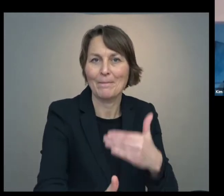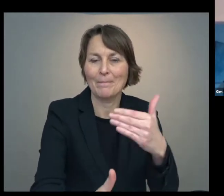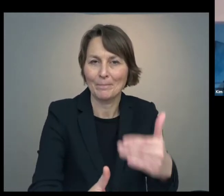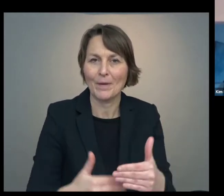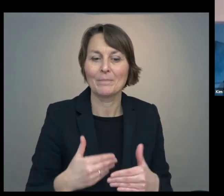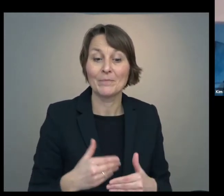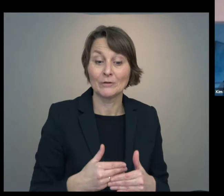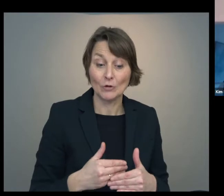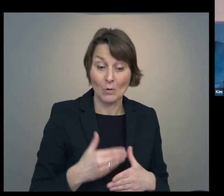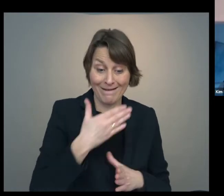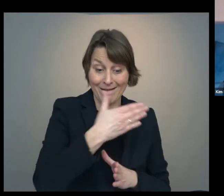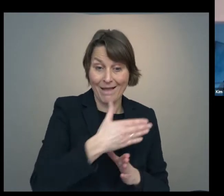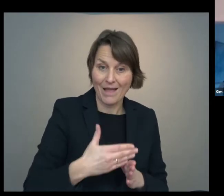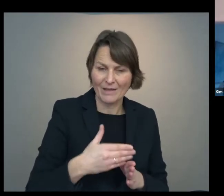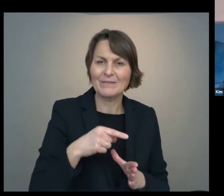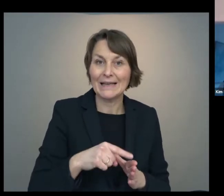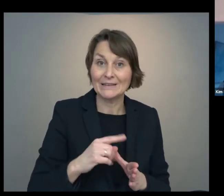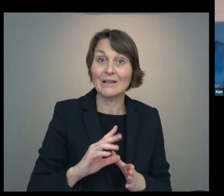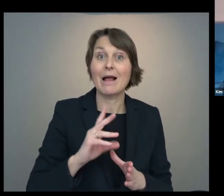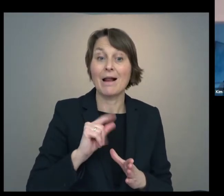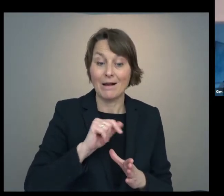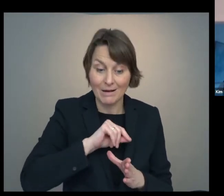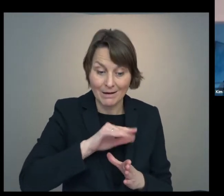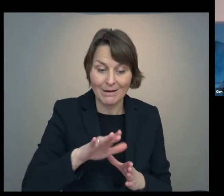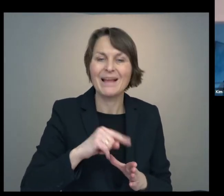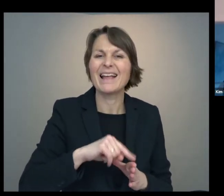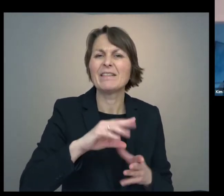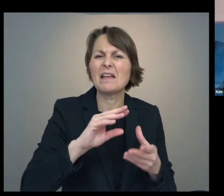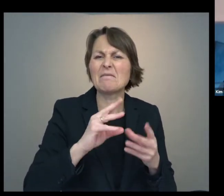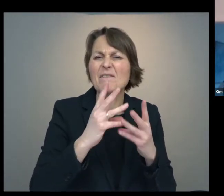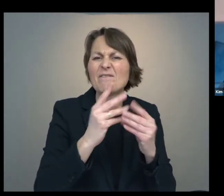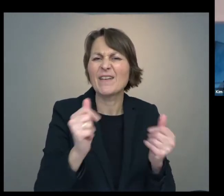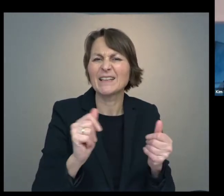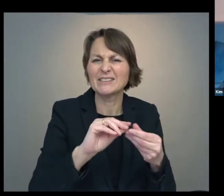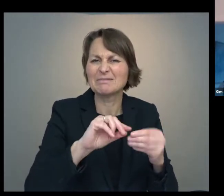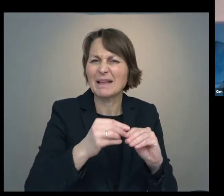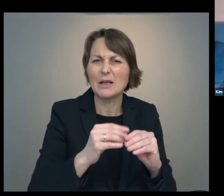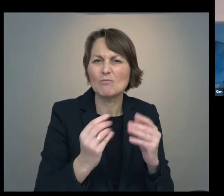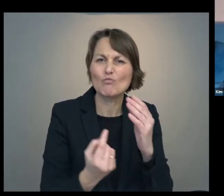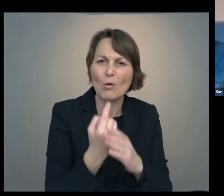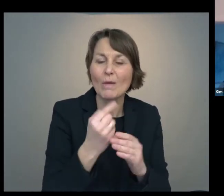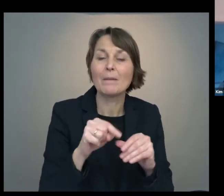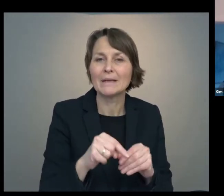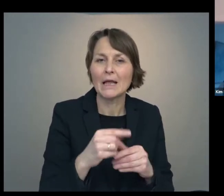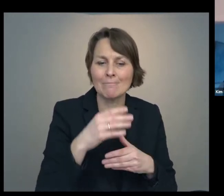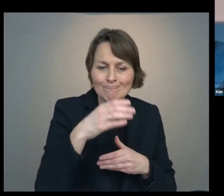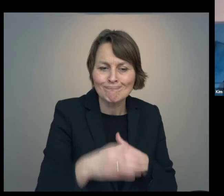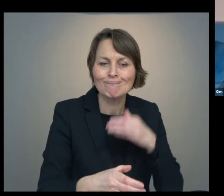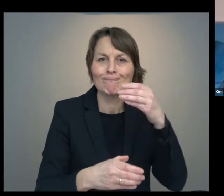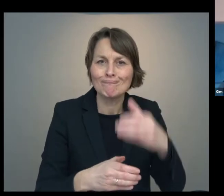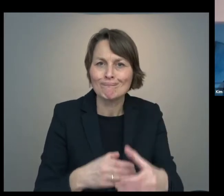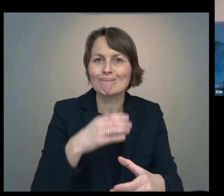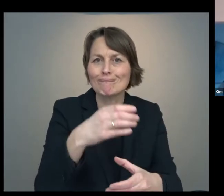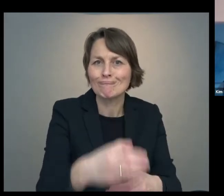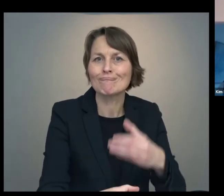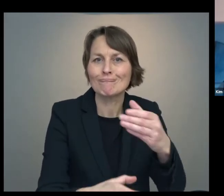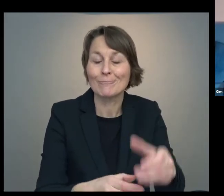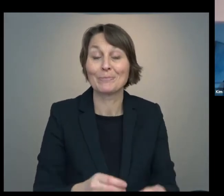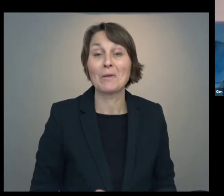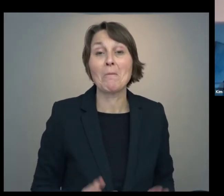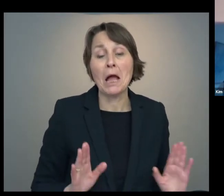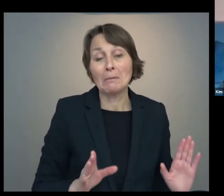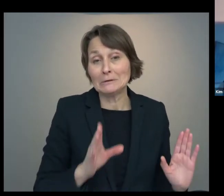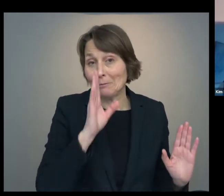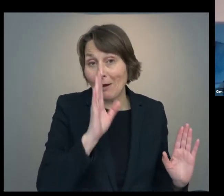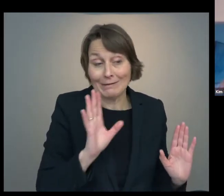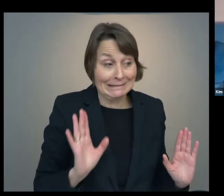rest of that cycle is just the maturing and fixing the bugs, and then getting the RC out, and then actually releasing it. And I mean, to